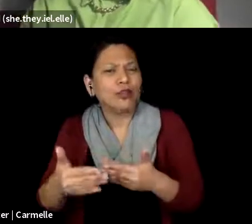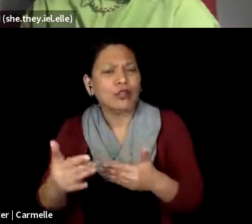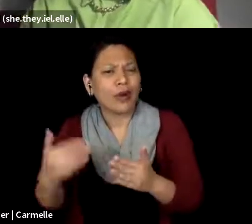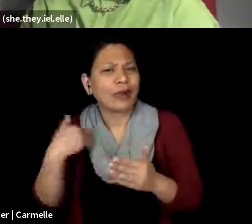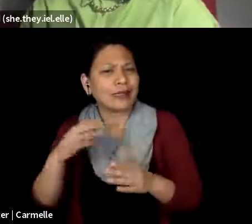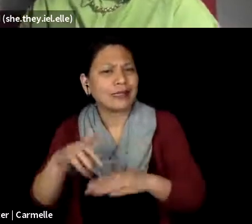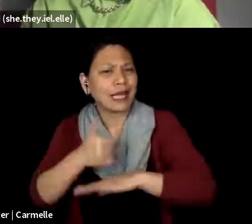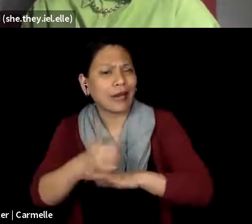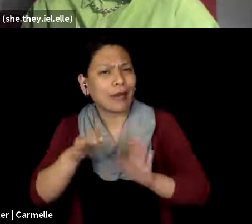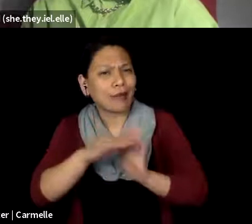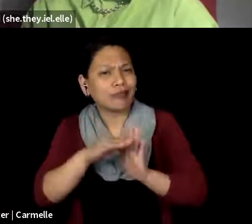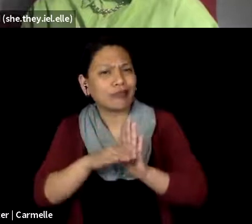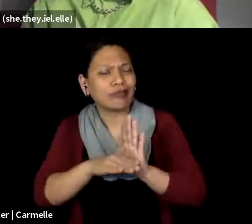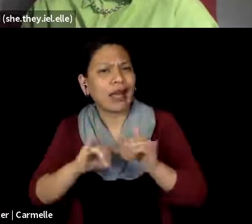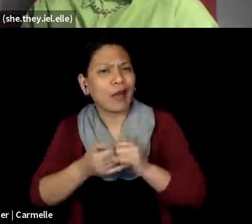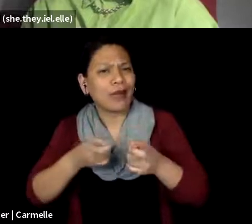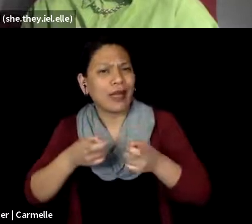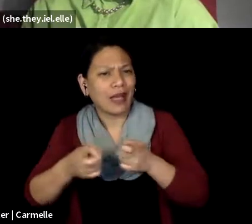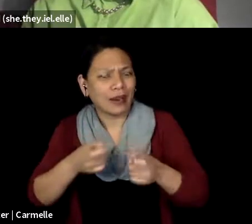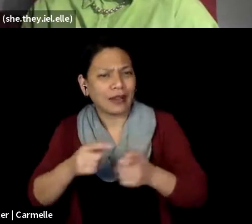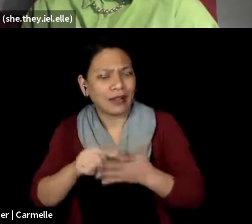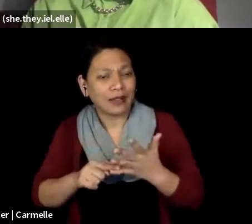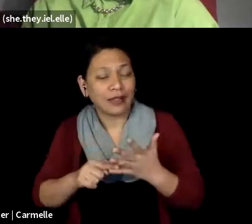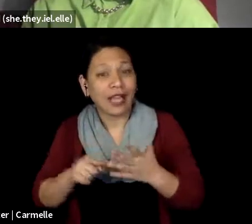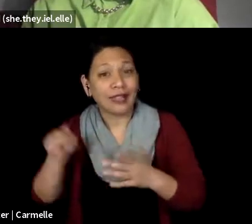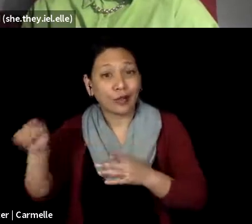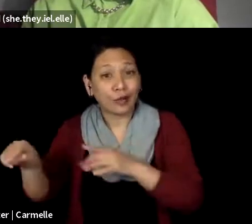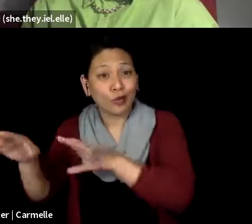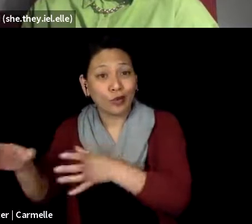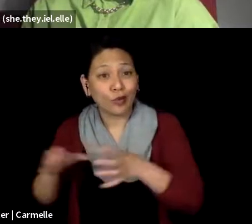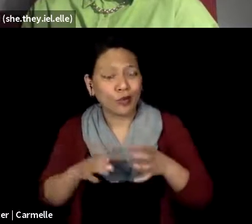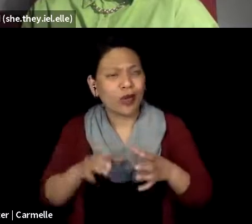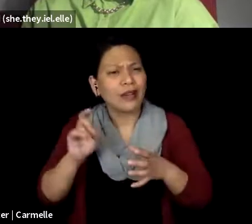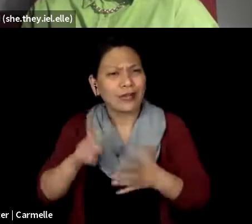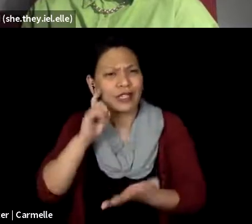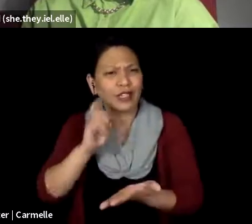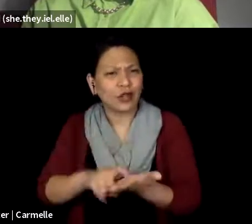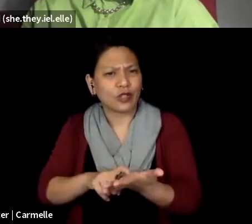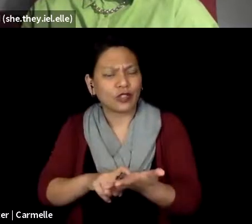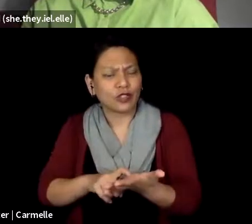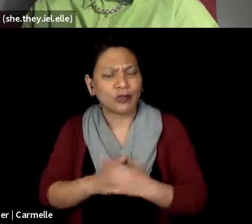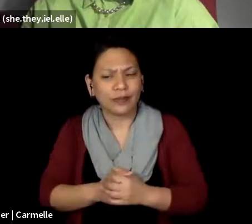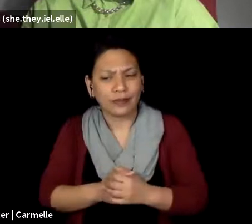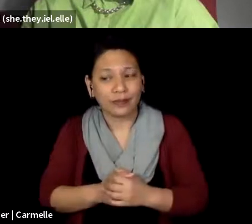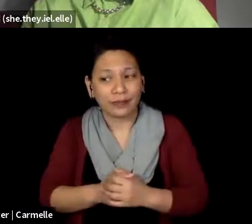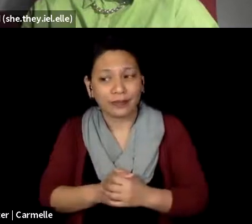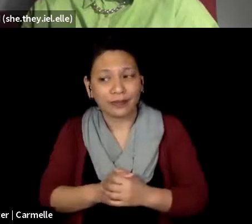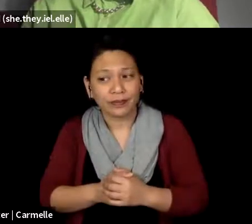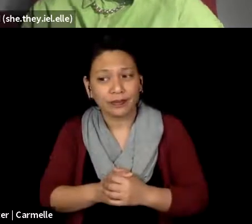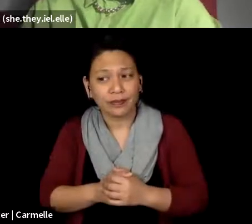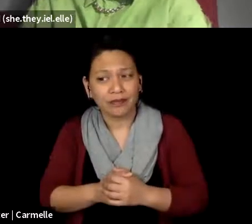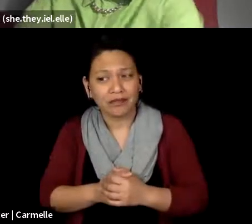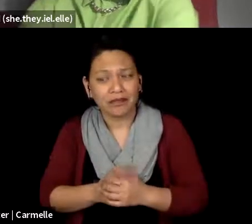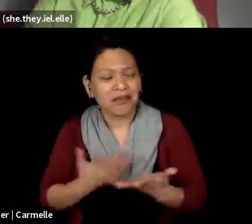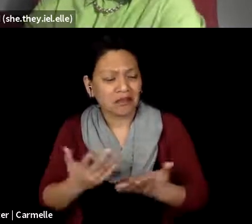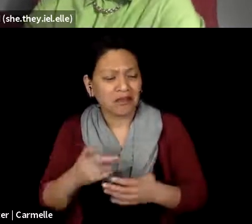And I think an acknowledgement of that is important, because if we need to understand that, like, not everybody has